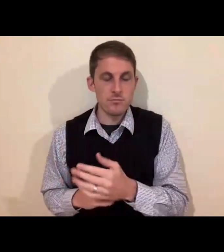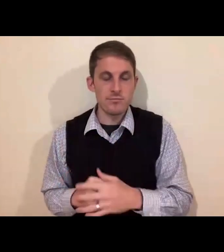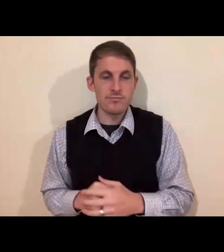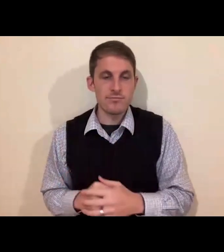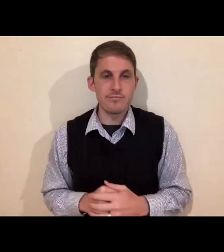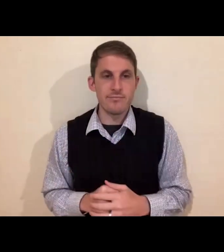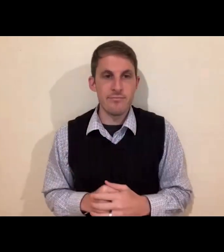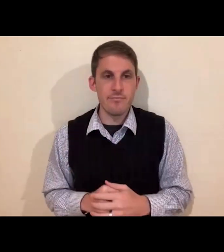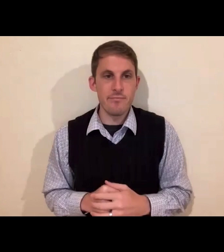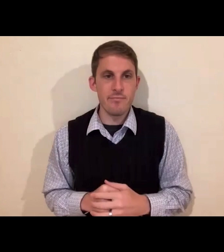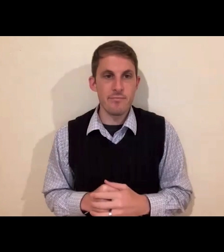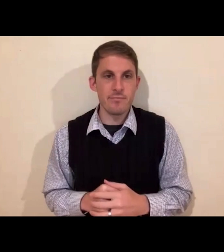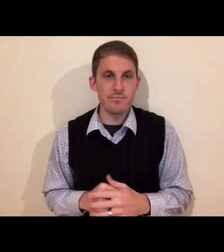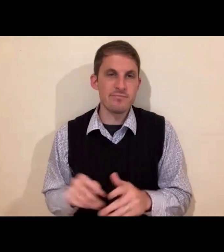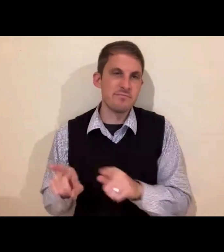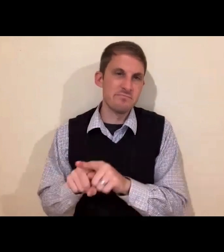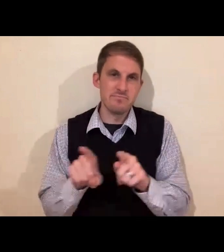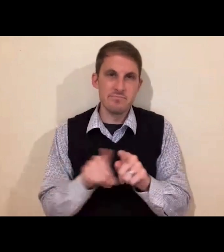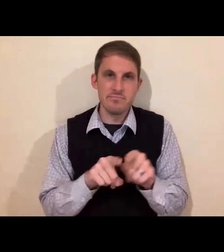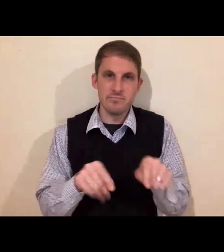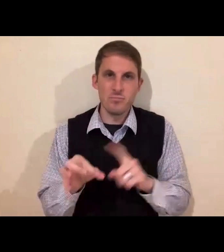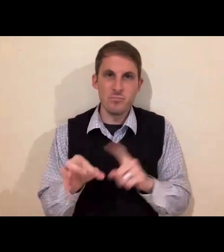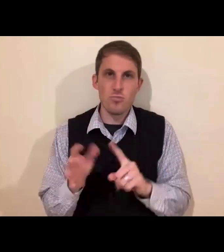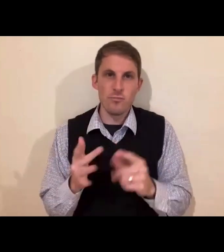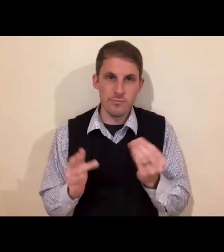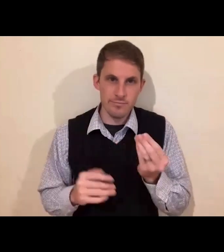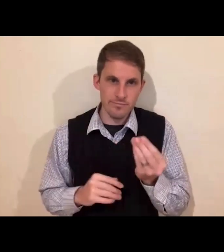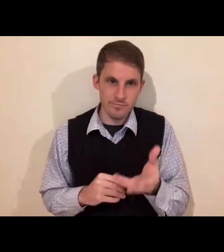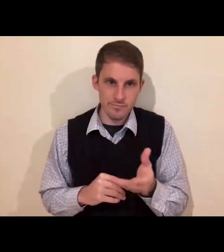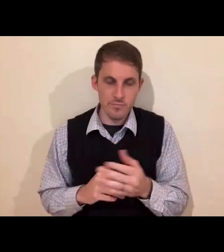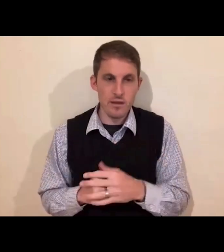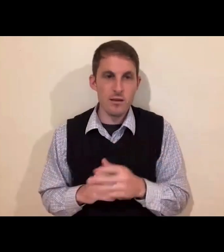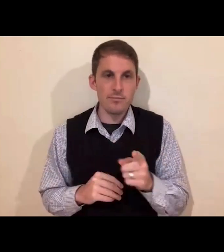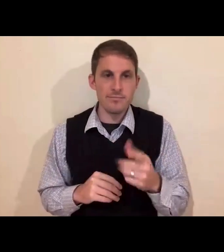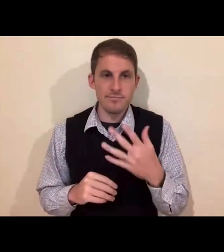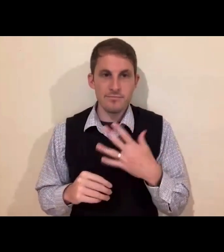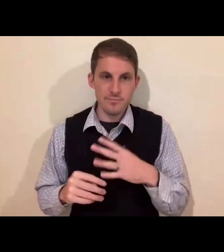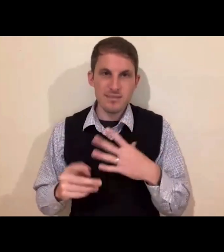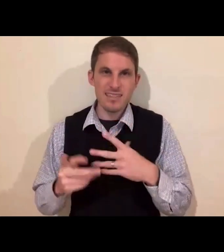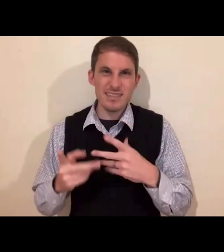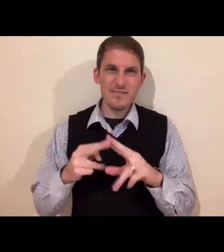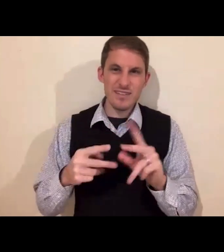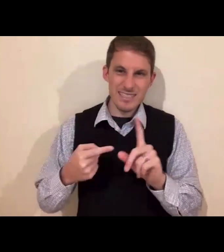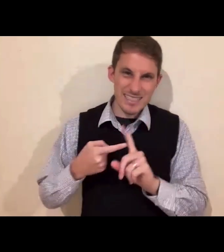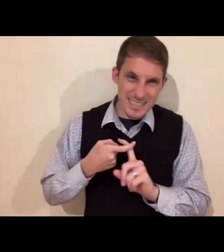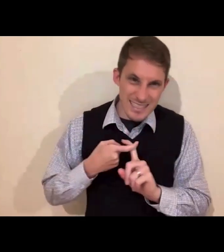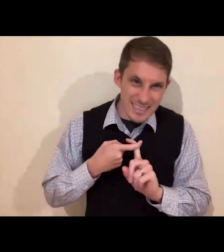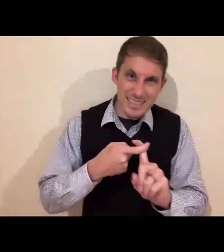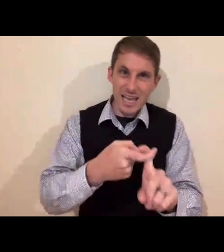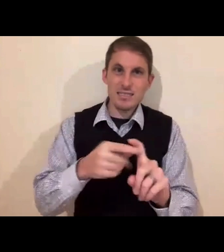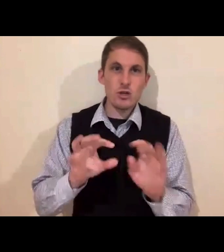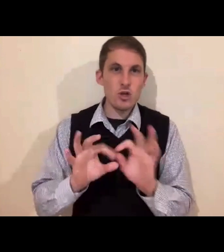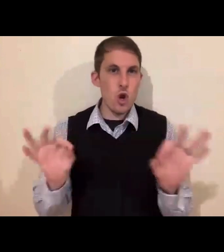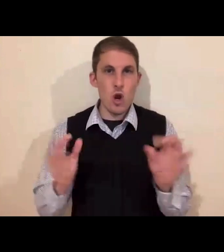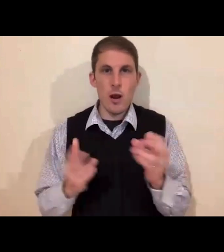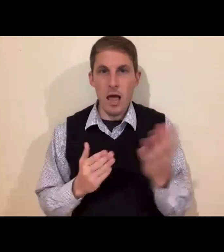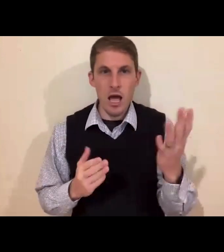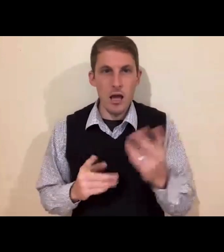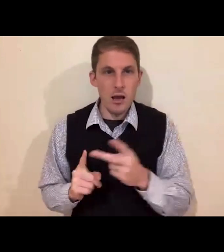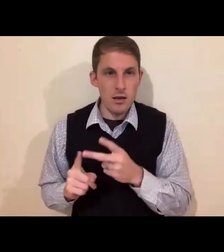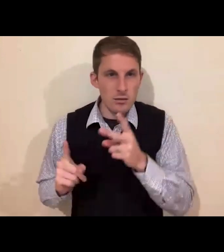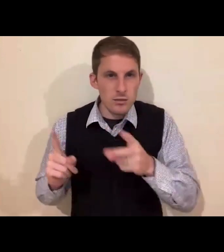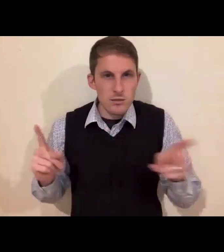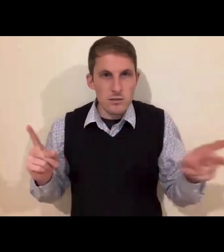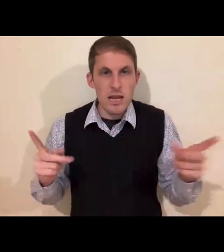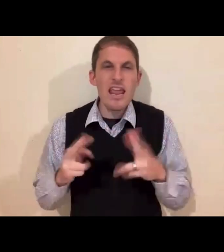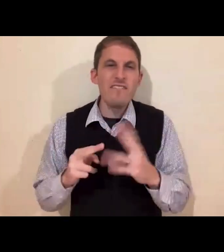be, I think, sustained non-compliance. If there's